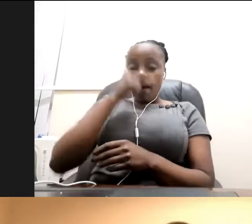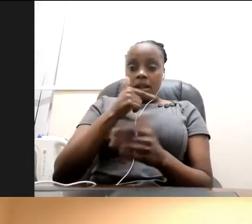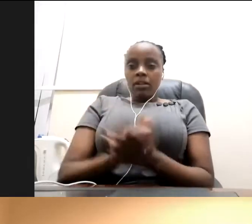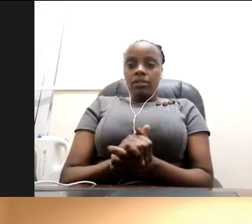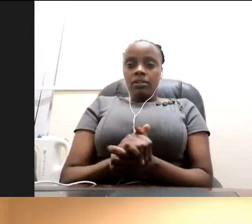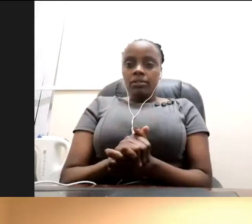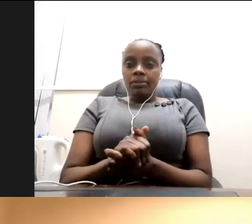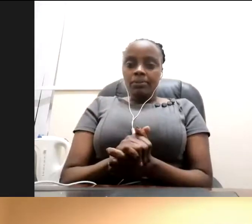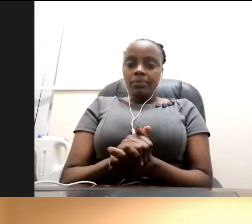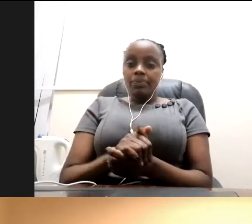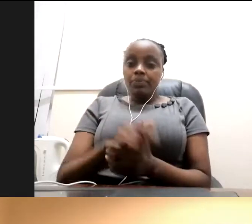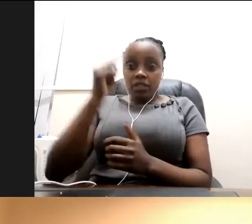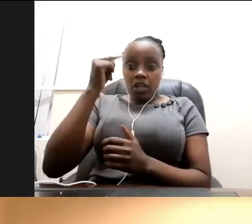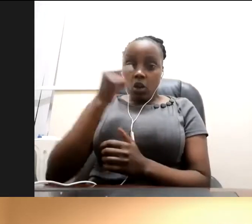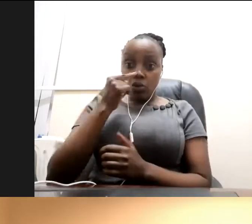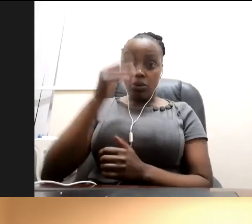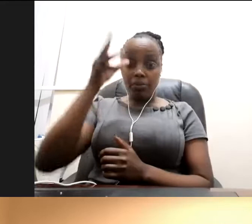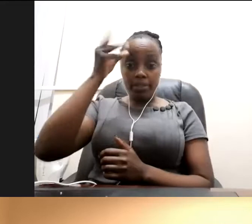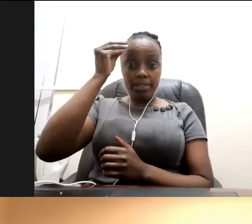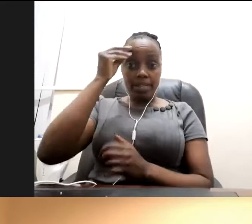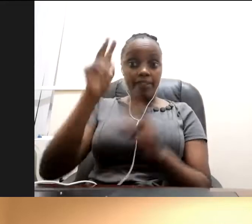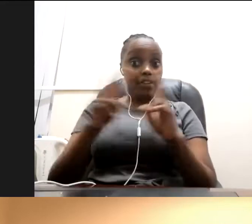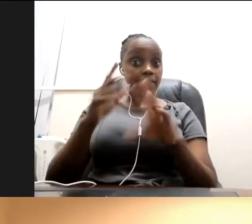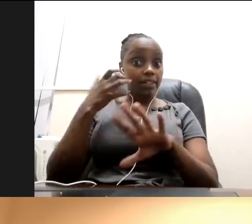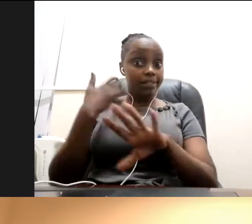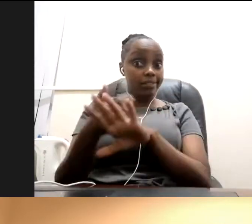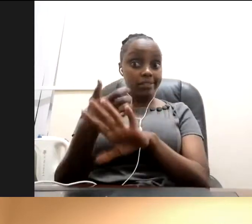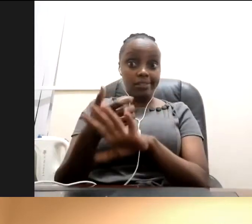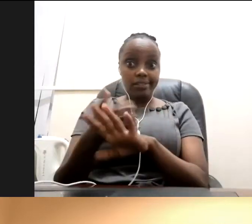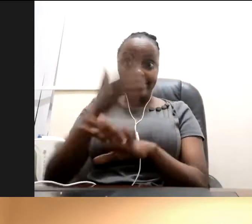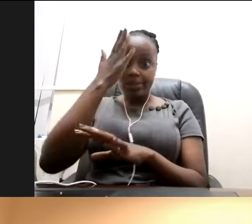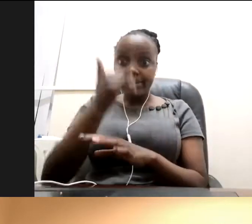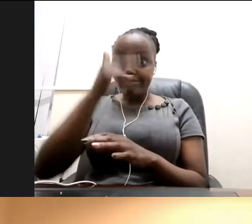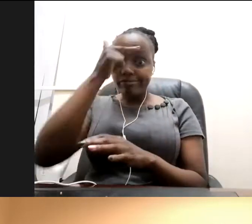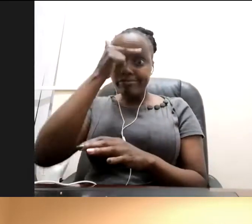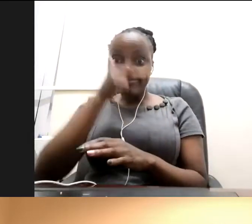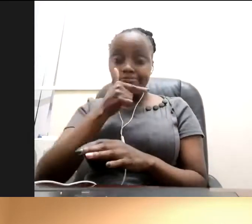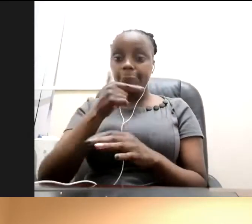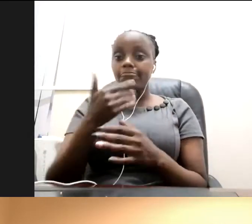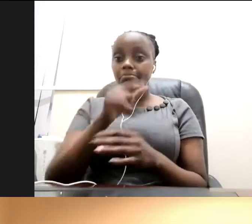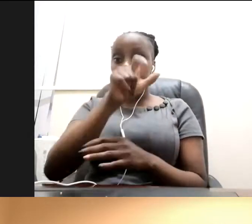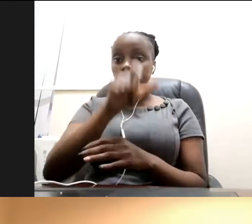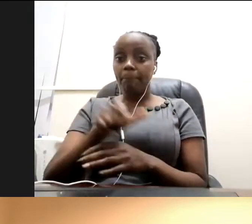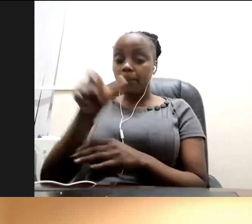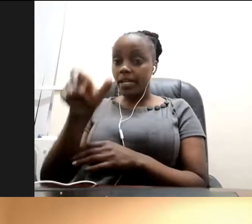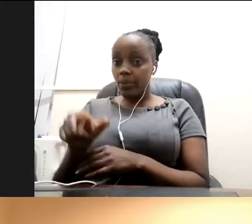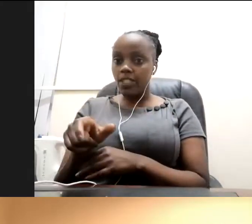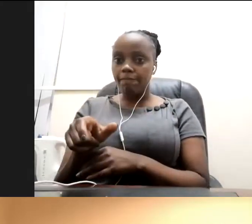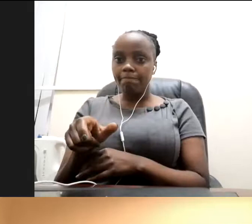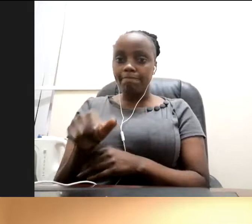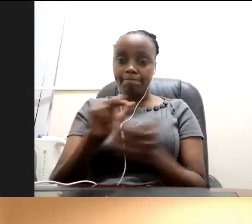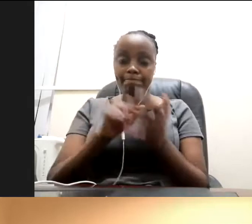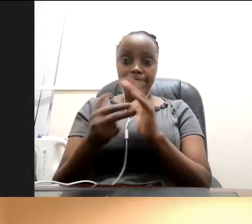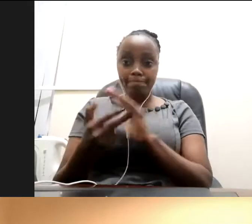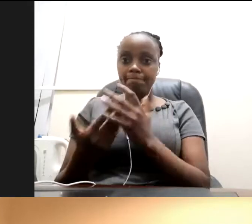home studying has been very, very difficult for blind persons especially. And so we're looking to